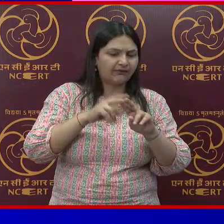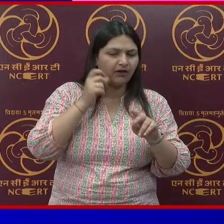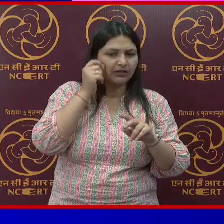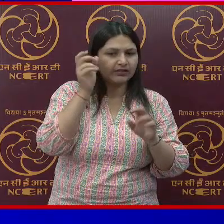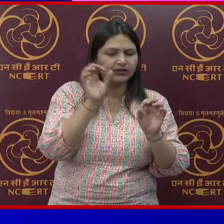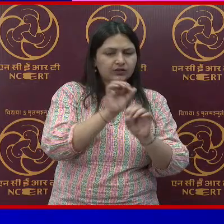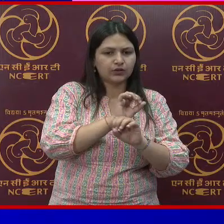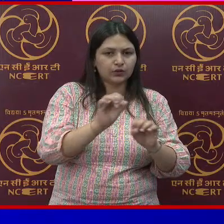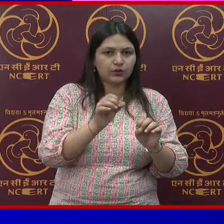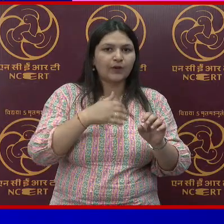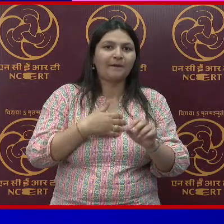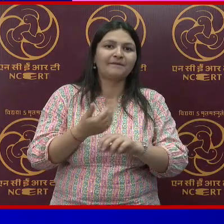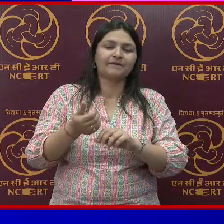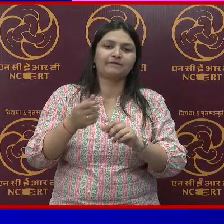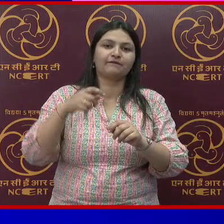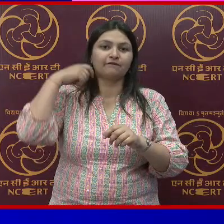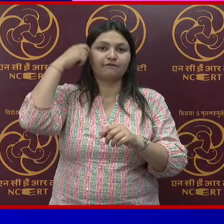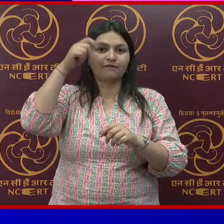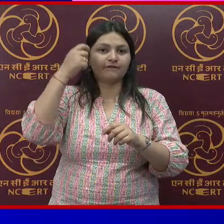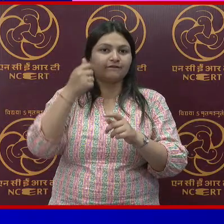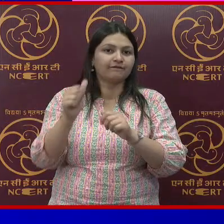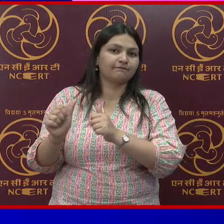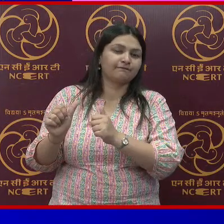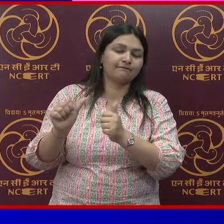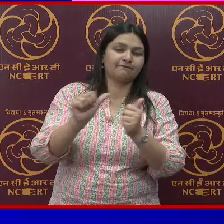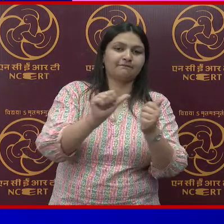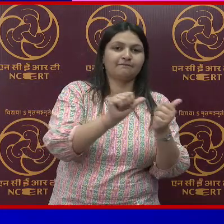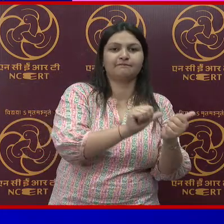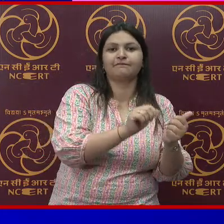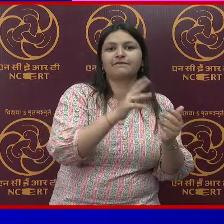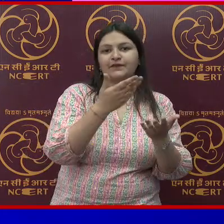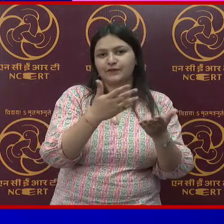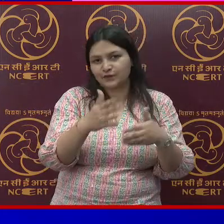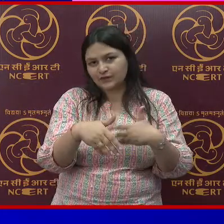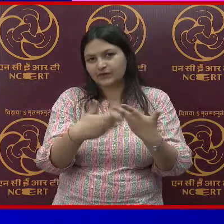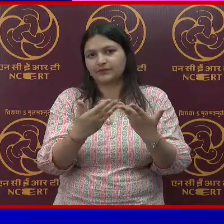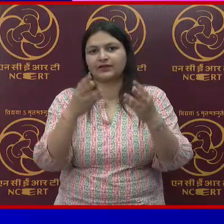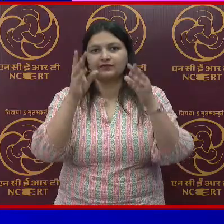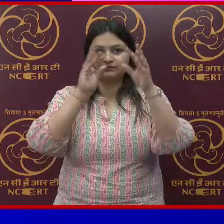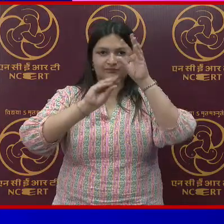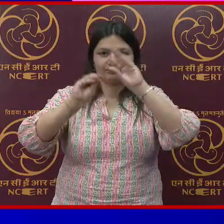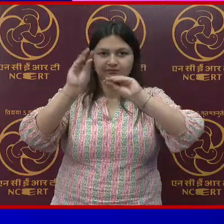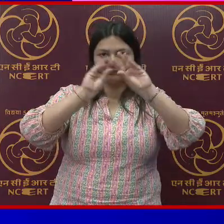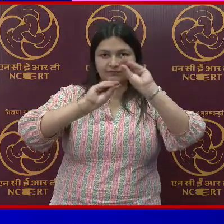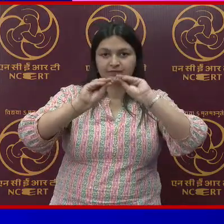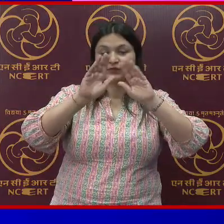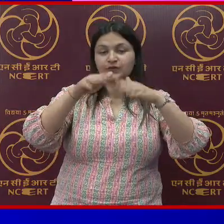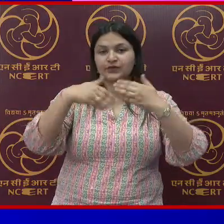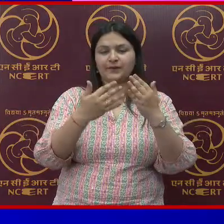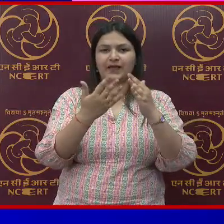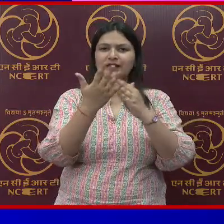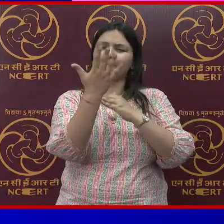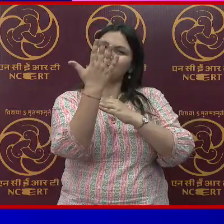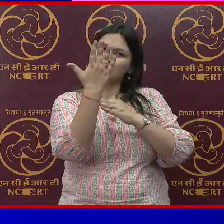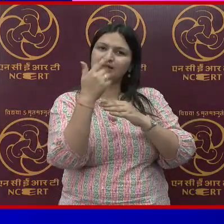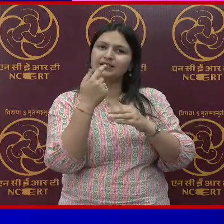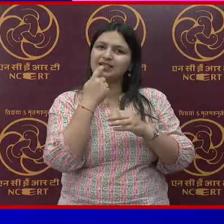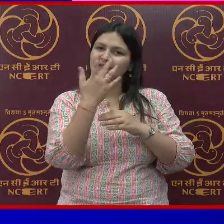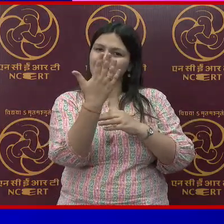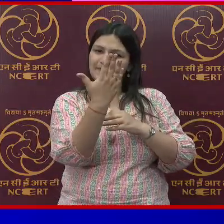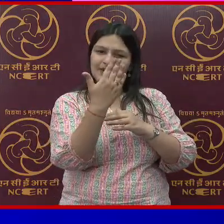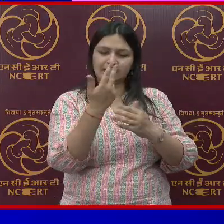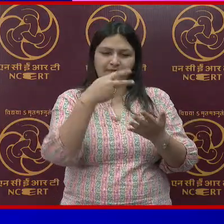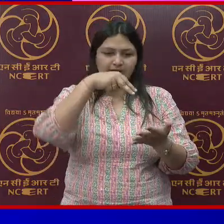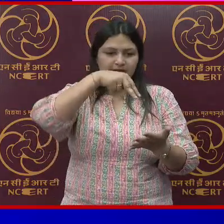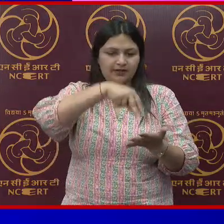can repeat the video and see it. And then what you have to do is you have to recite it in front of a mirror. You have to speak it very